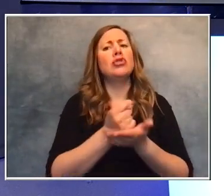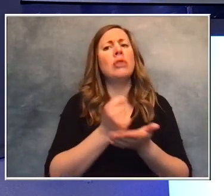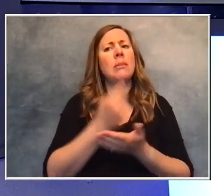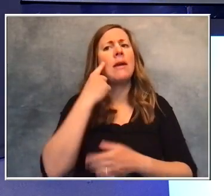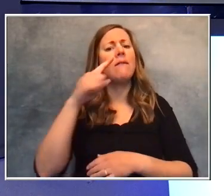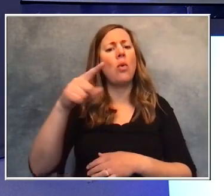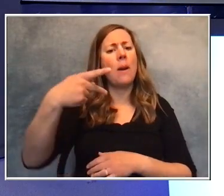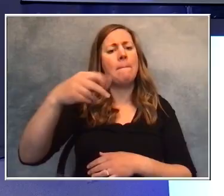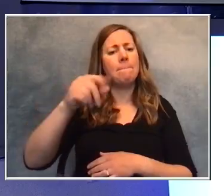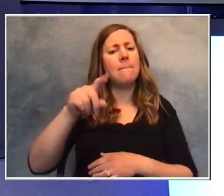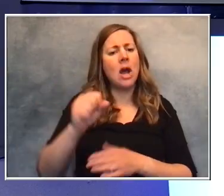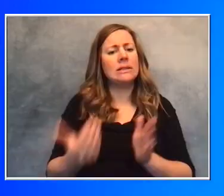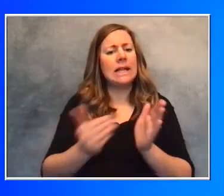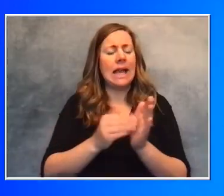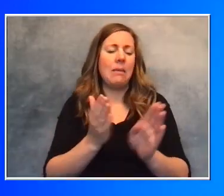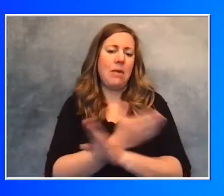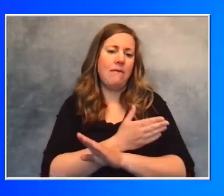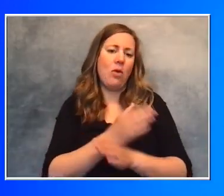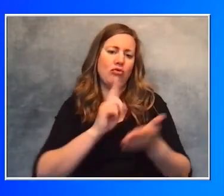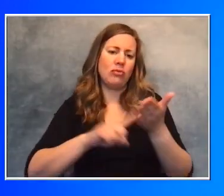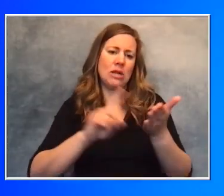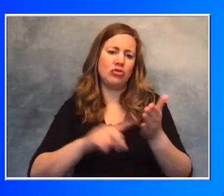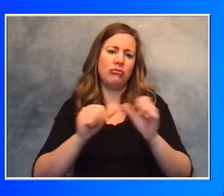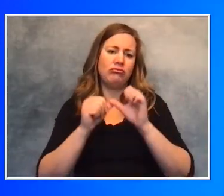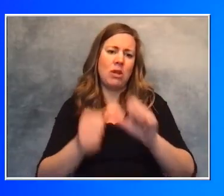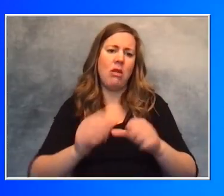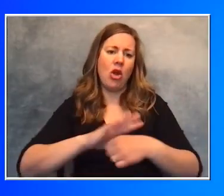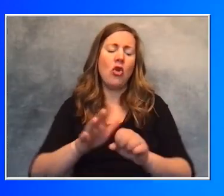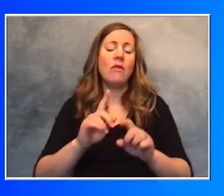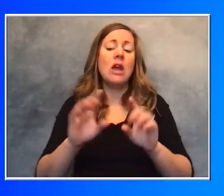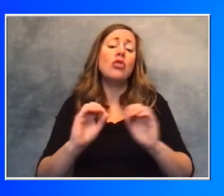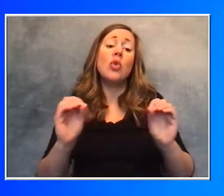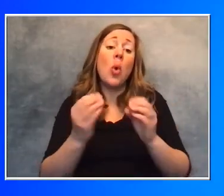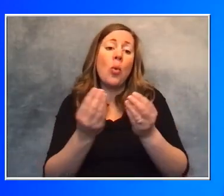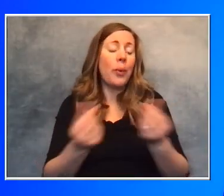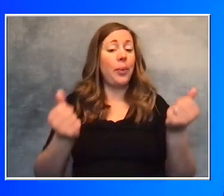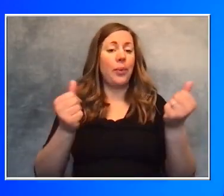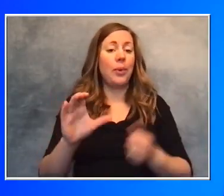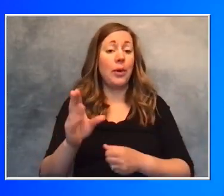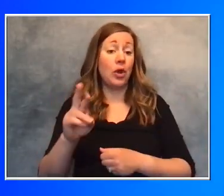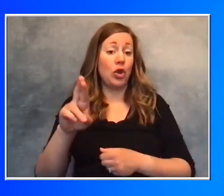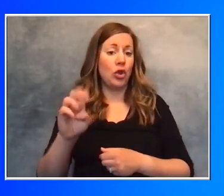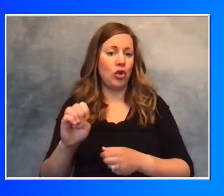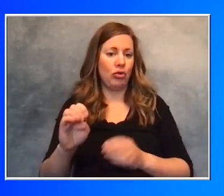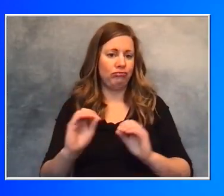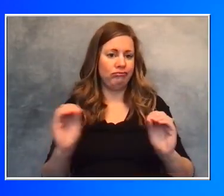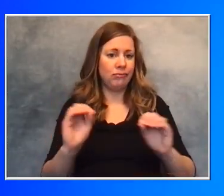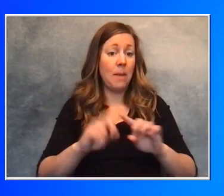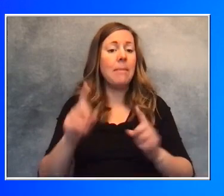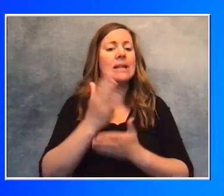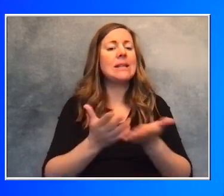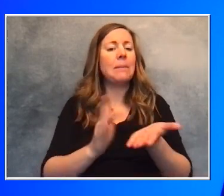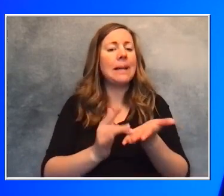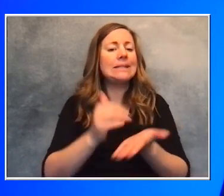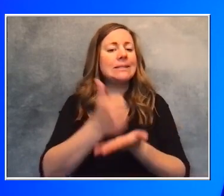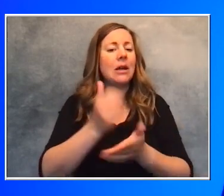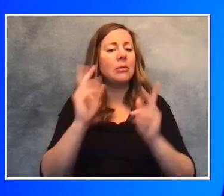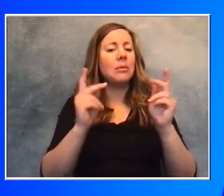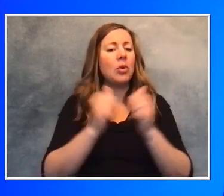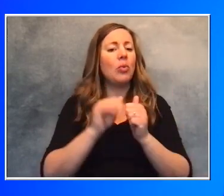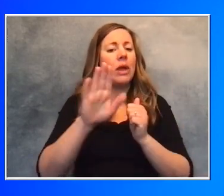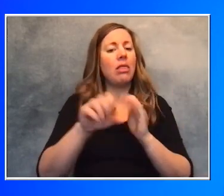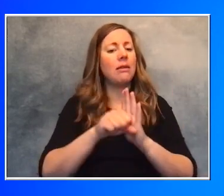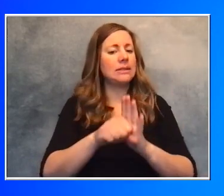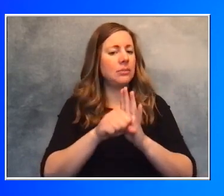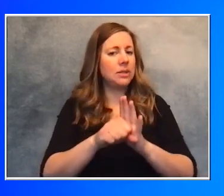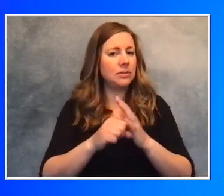were researching long COVID, but not a cure. But we did have medications to try to help people with their signs and symptoms. And